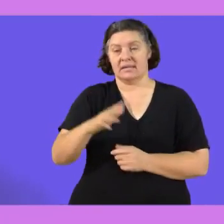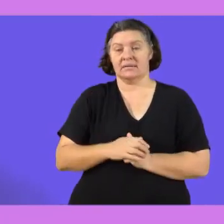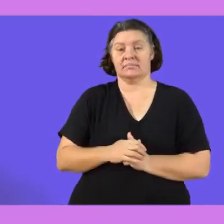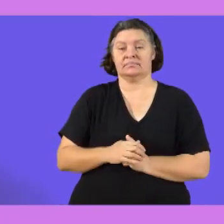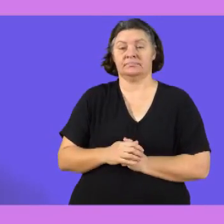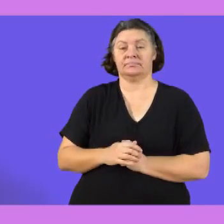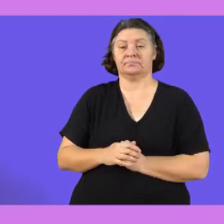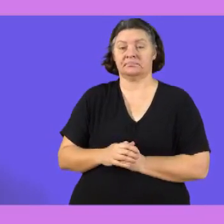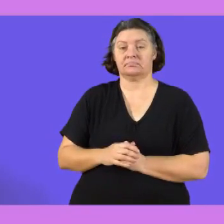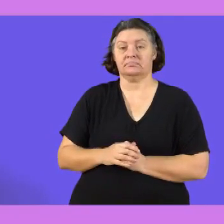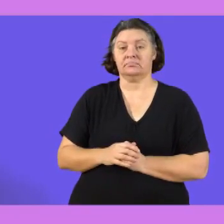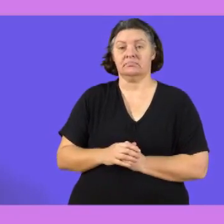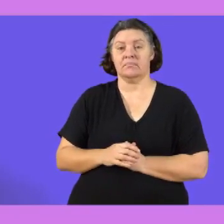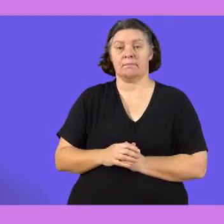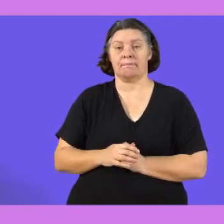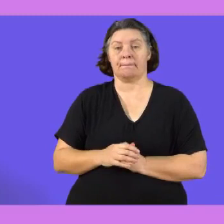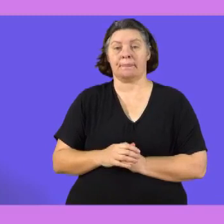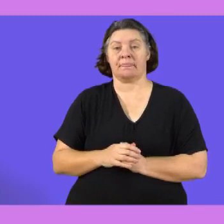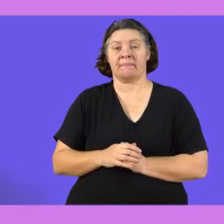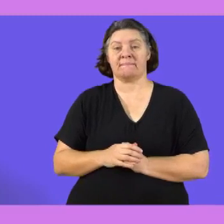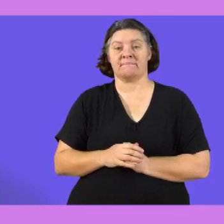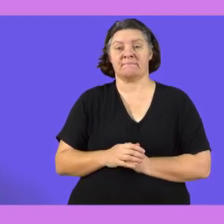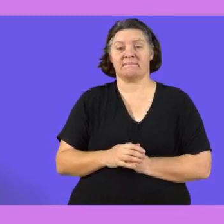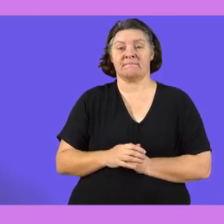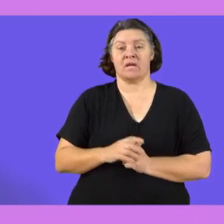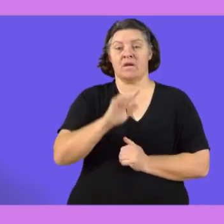54,130 Rand and 49 cents. It's